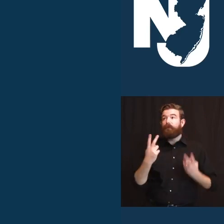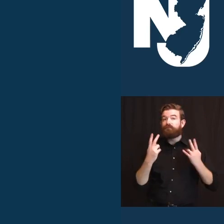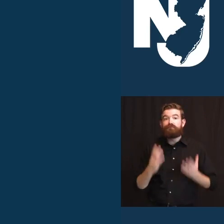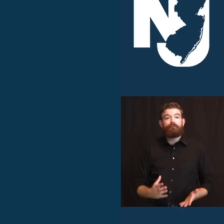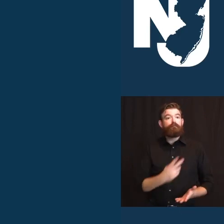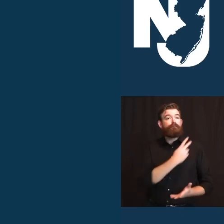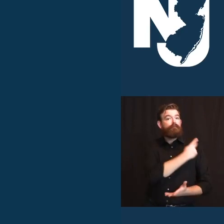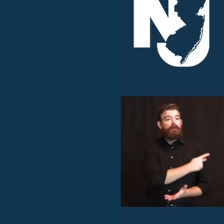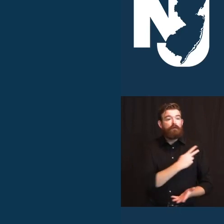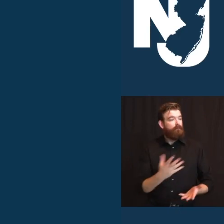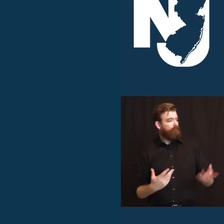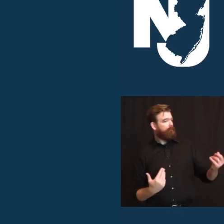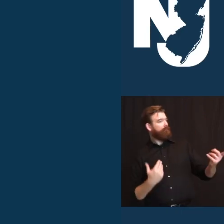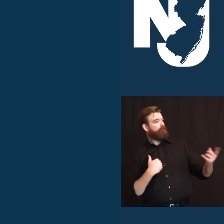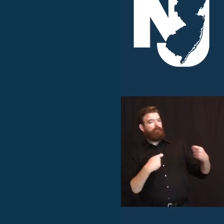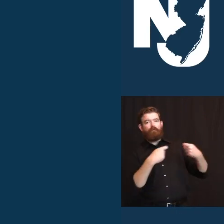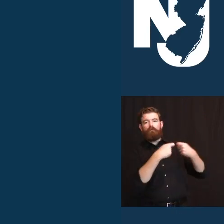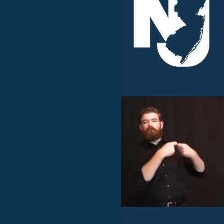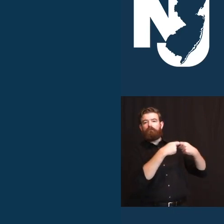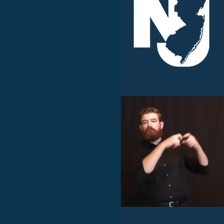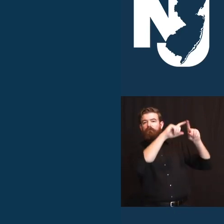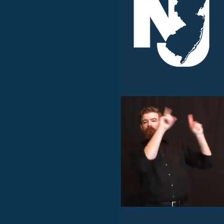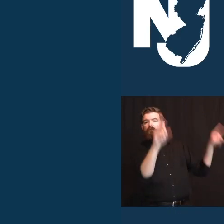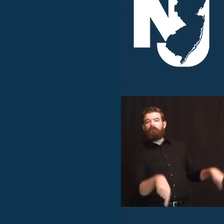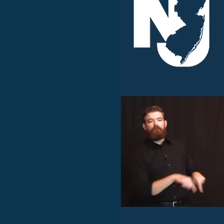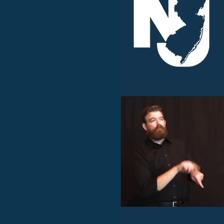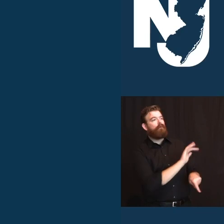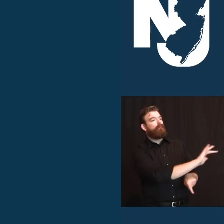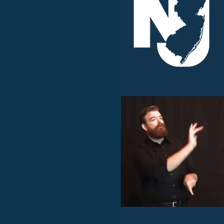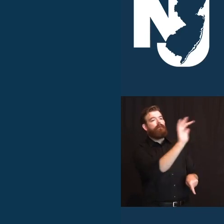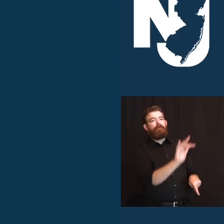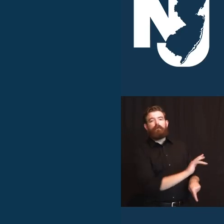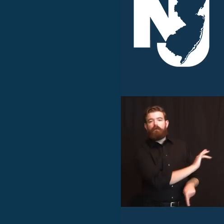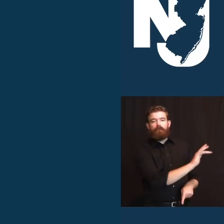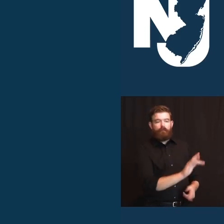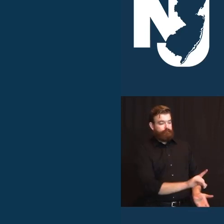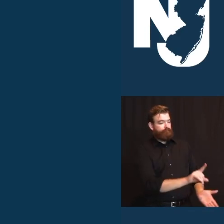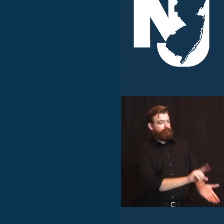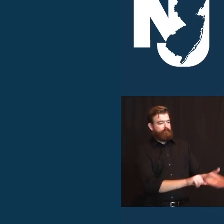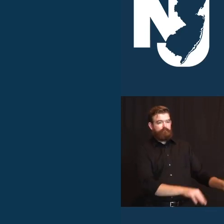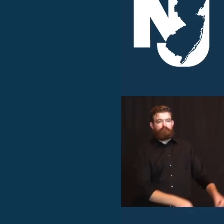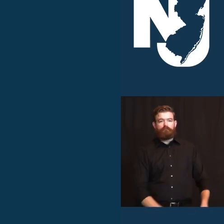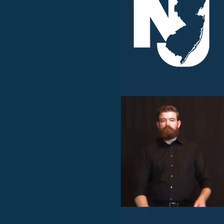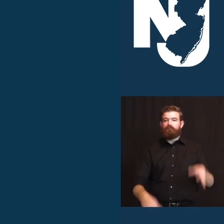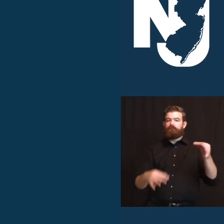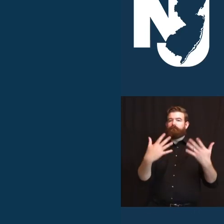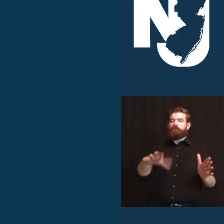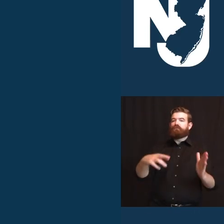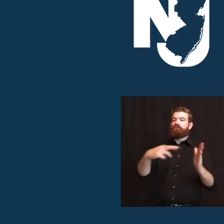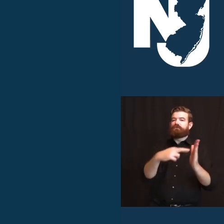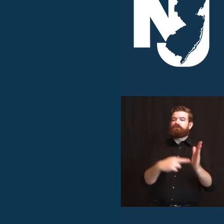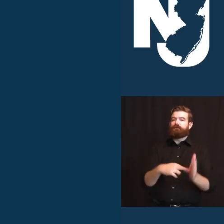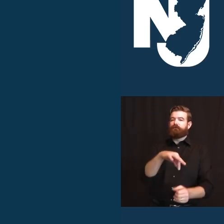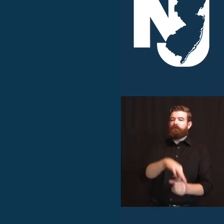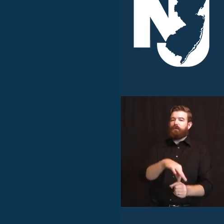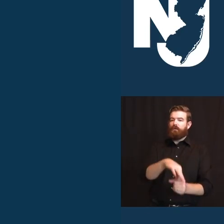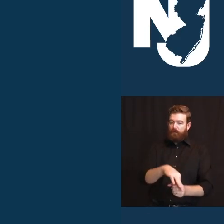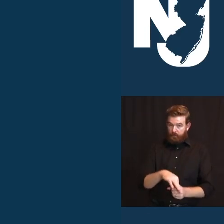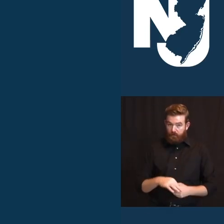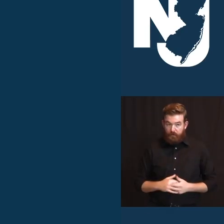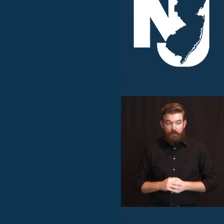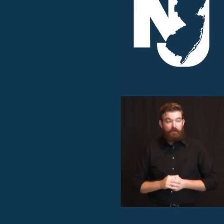process and prints out a registration application for them to send in. University Hospital, by the way, is the first